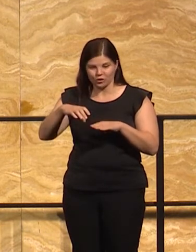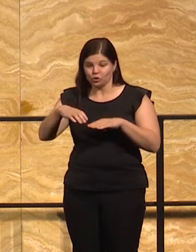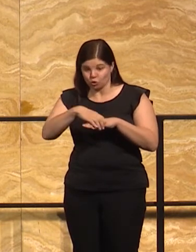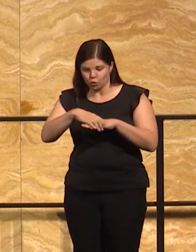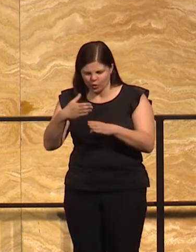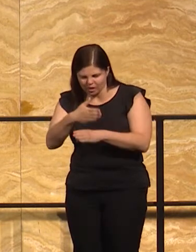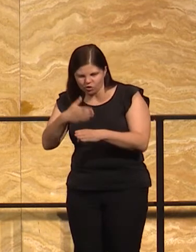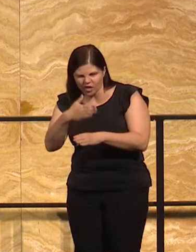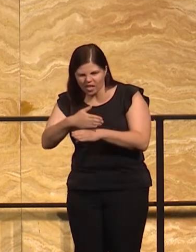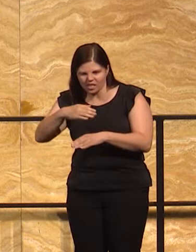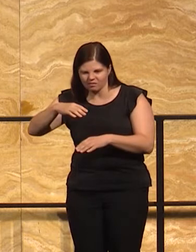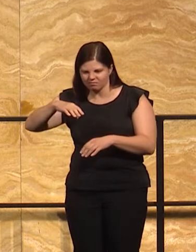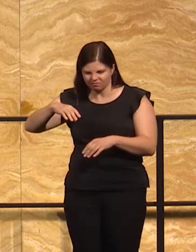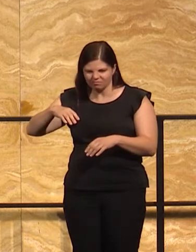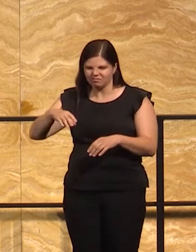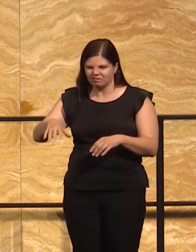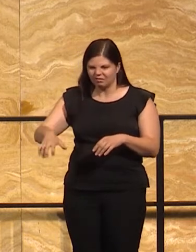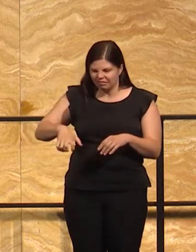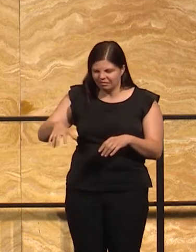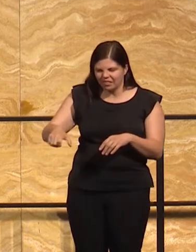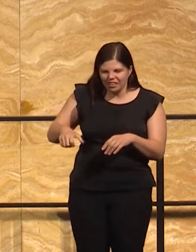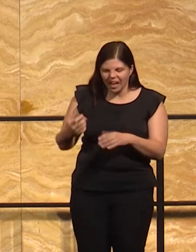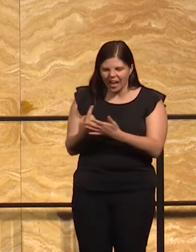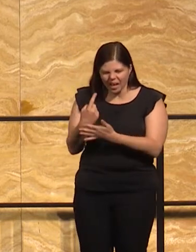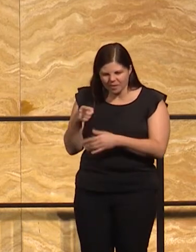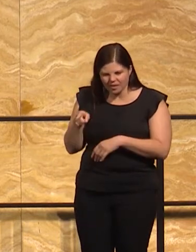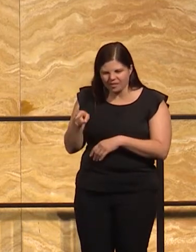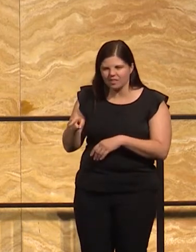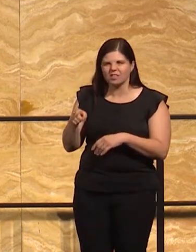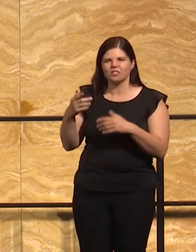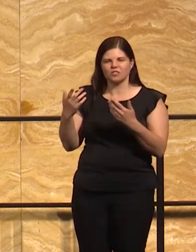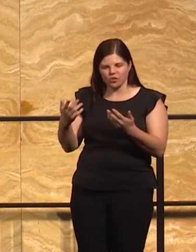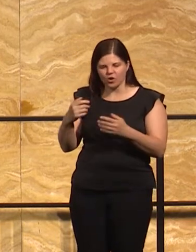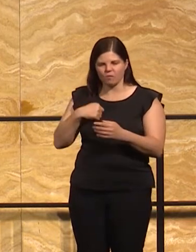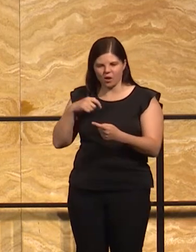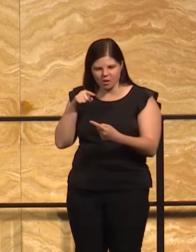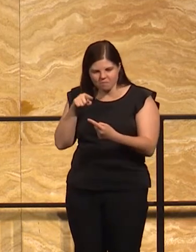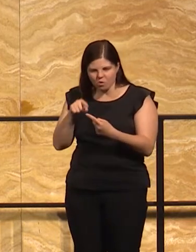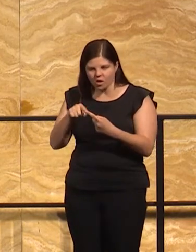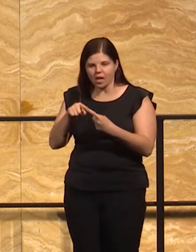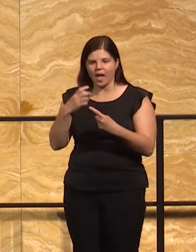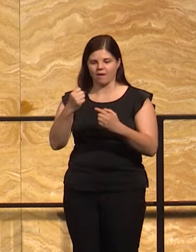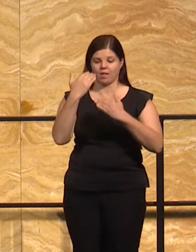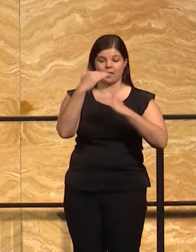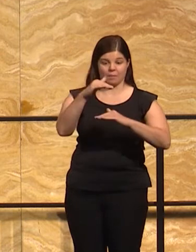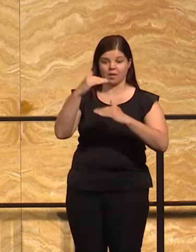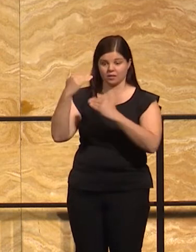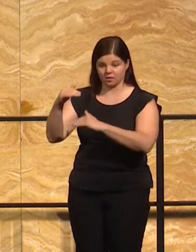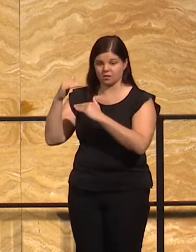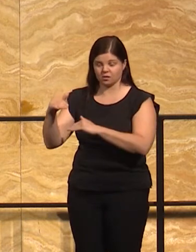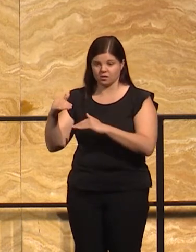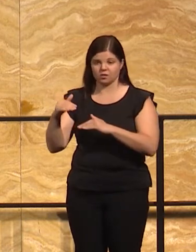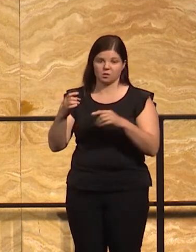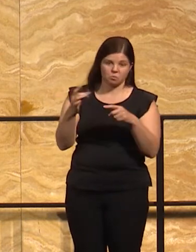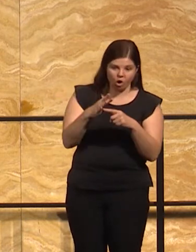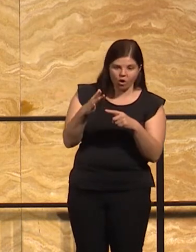So my point is to say there are certain limits to pragmatism, to